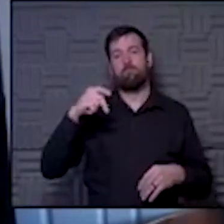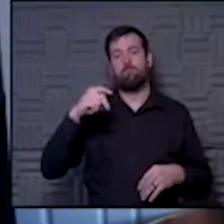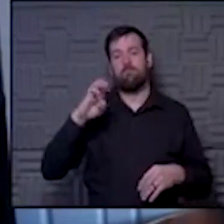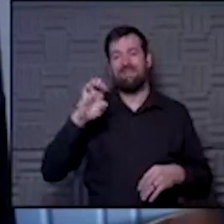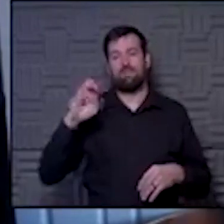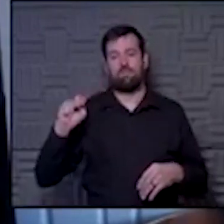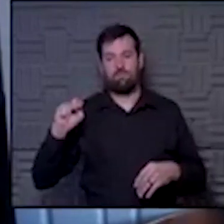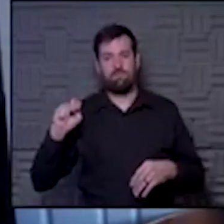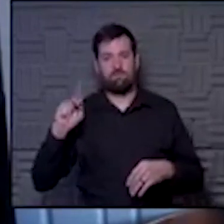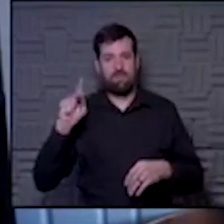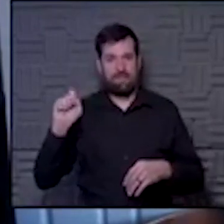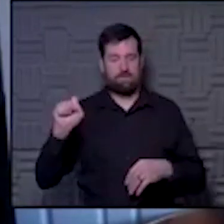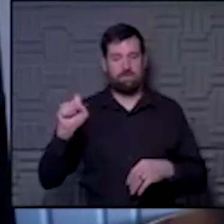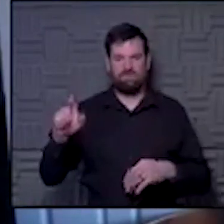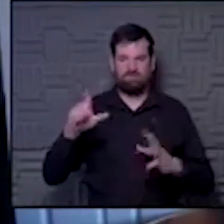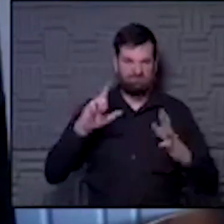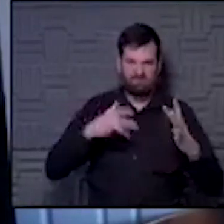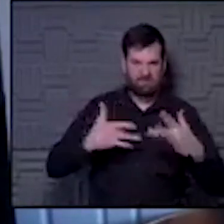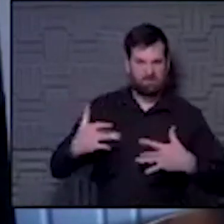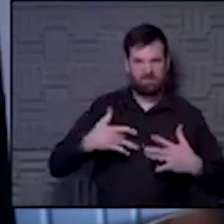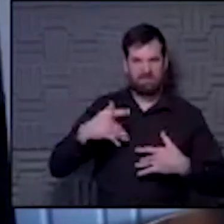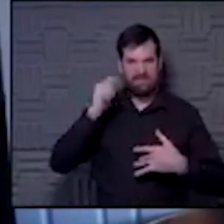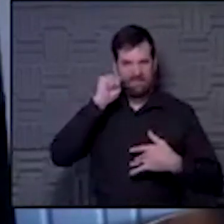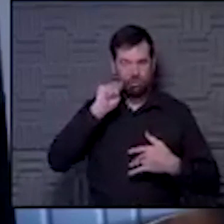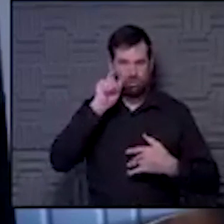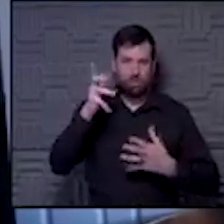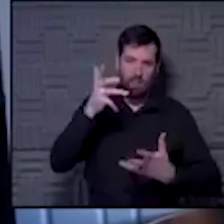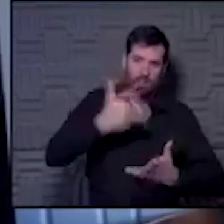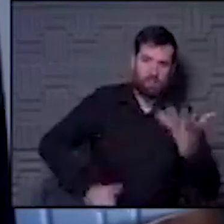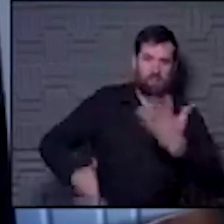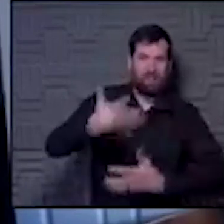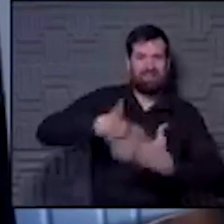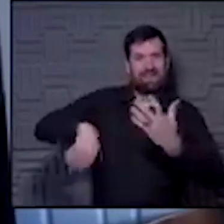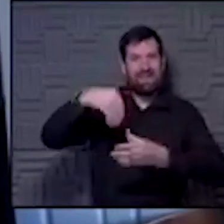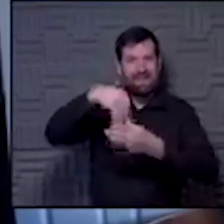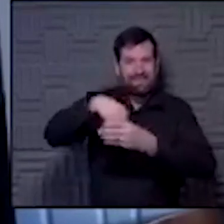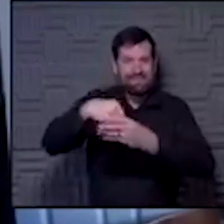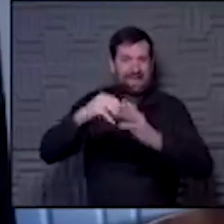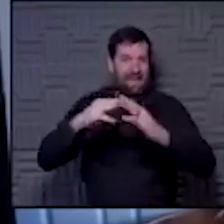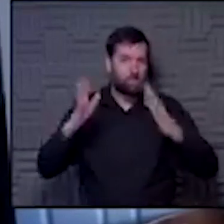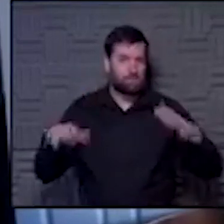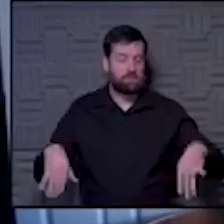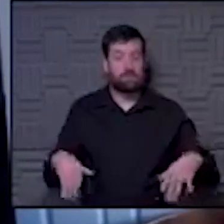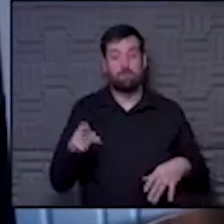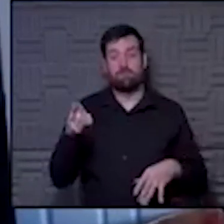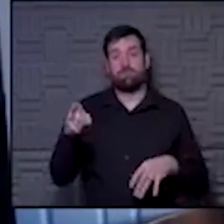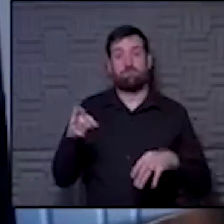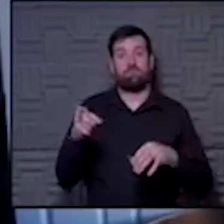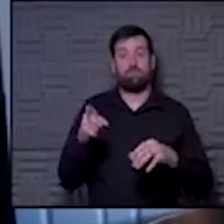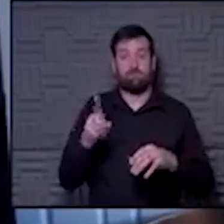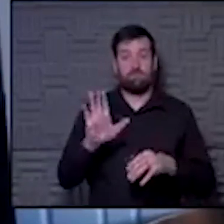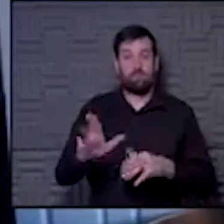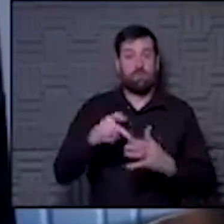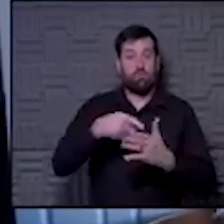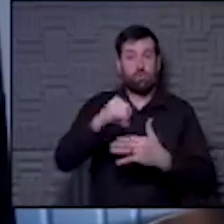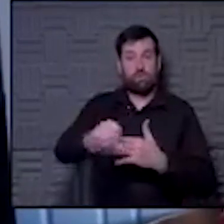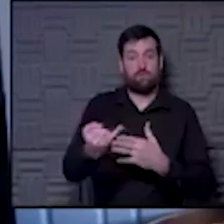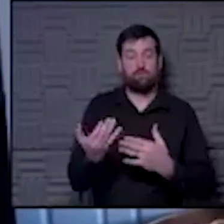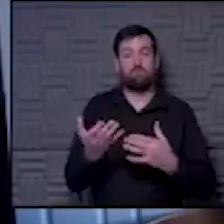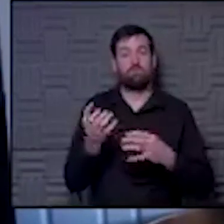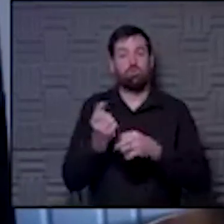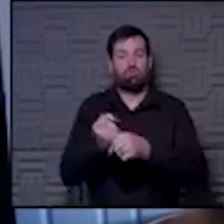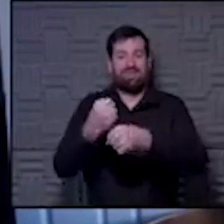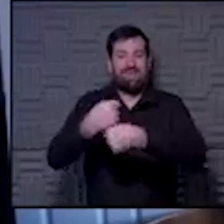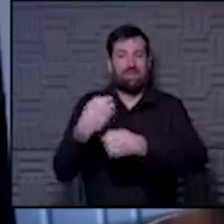that teenagers will be socializing through the winter inside homes. Their action project is to create an